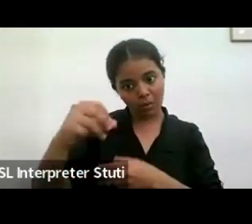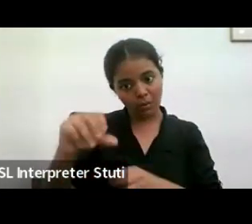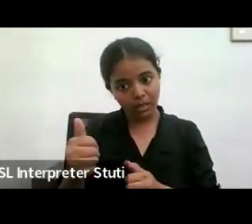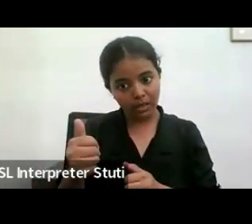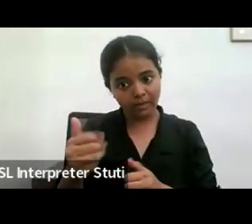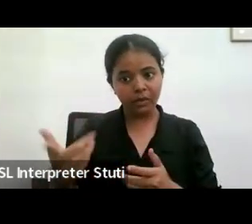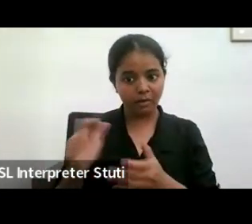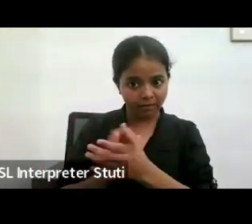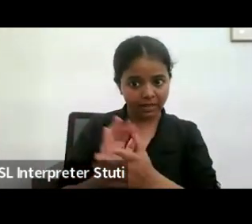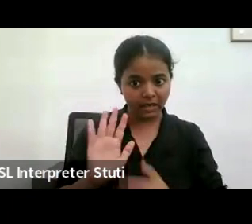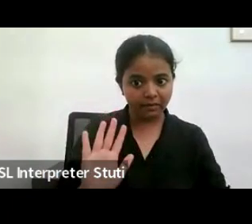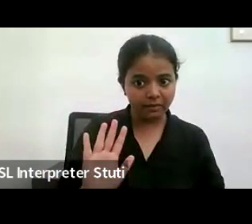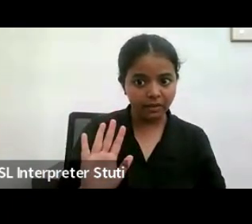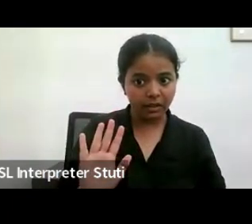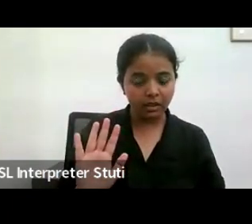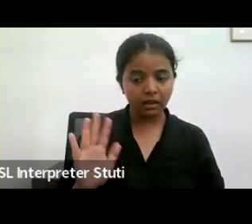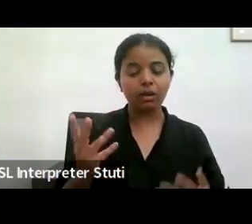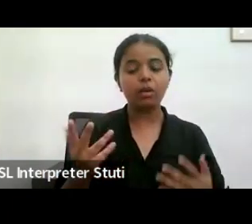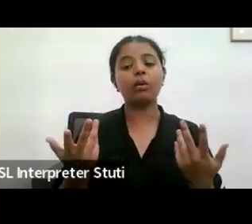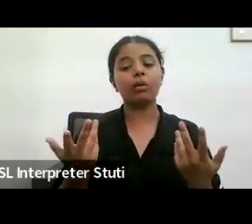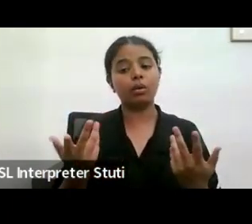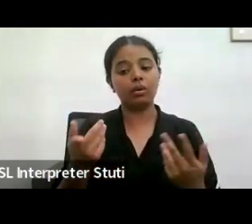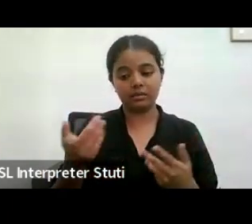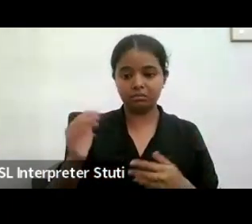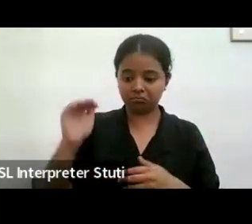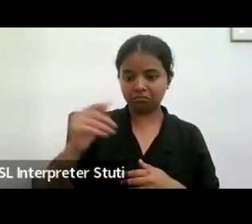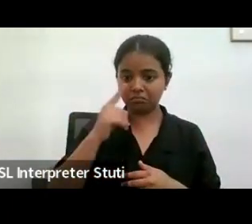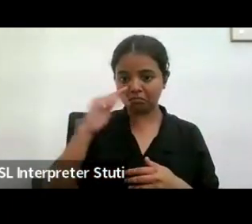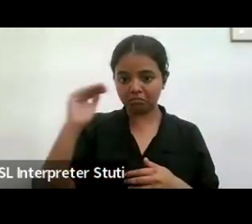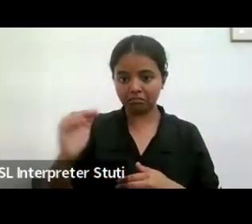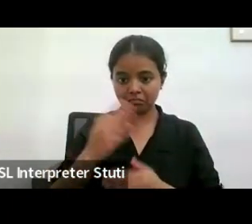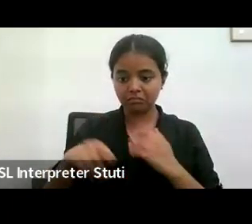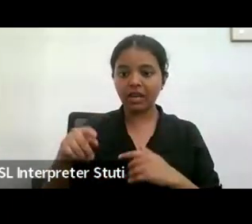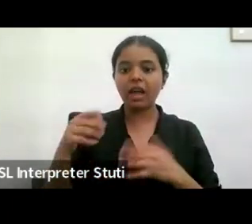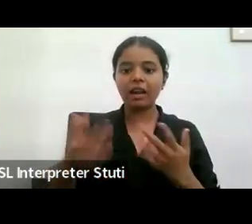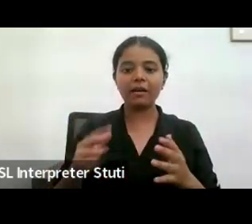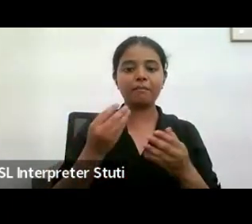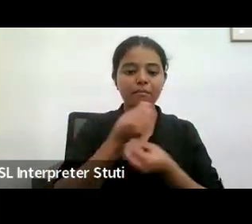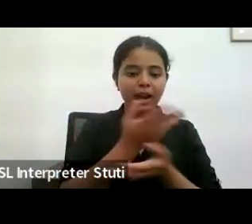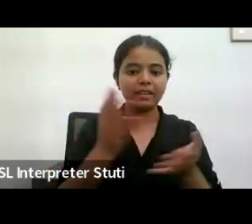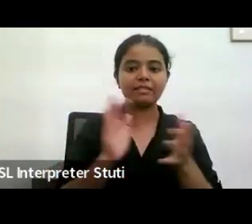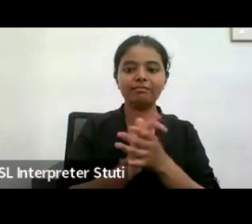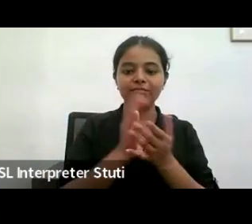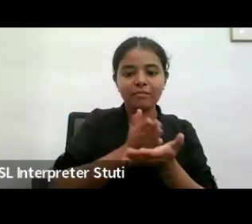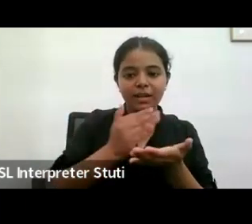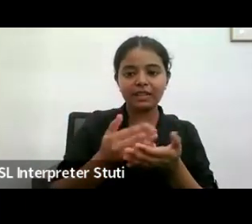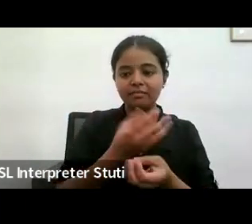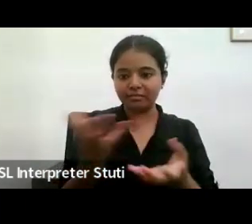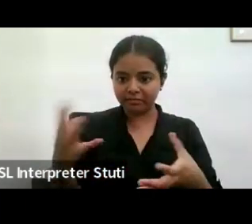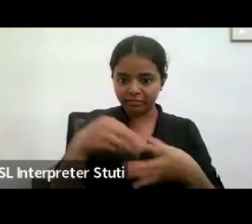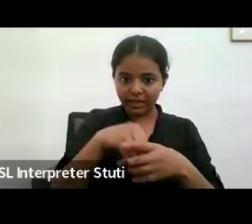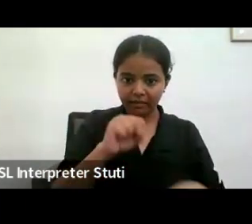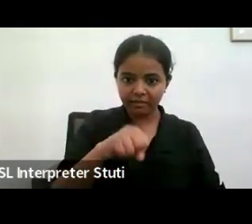have friends? Is she able to go out to gatherings and things like that? These become very